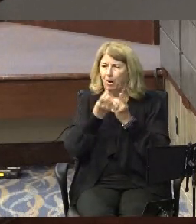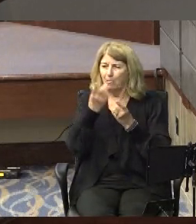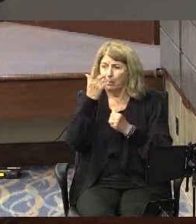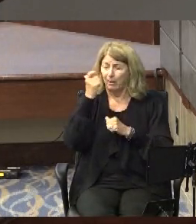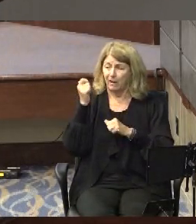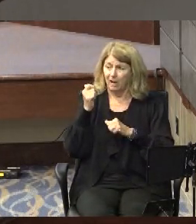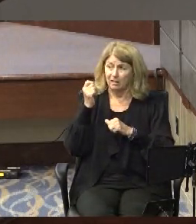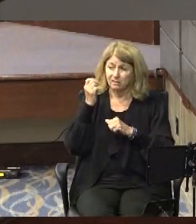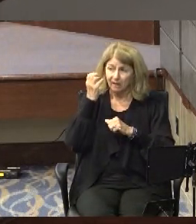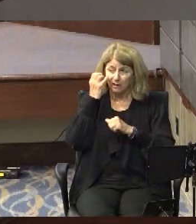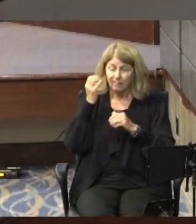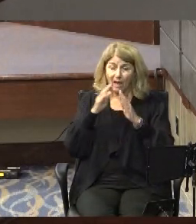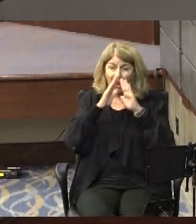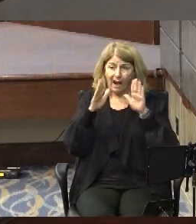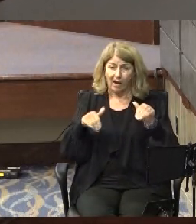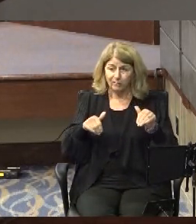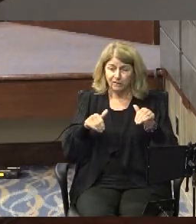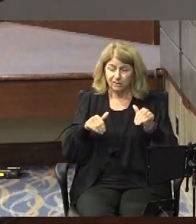the house is in violation.